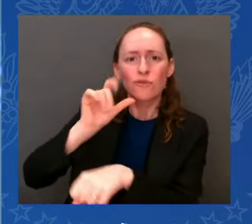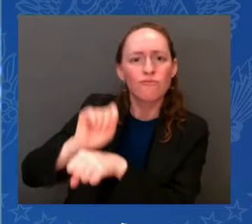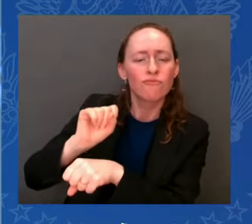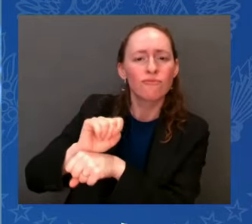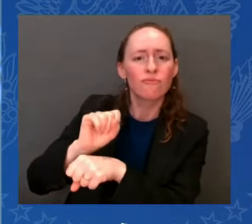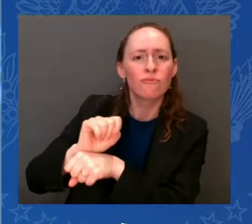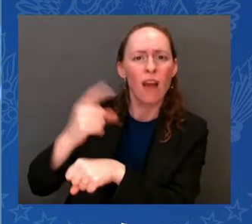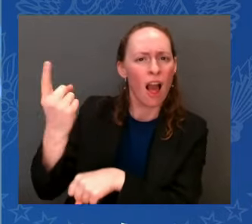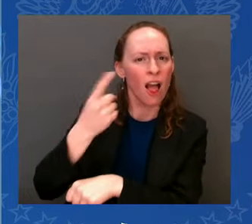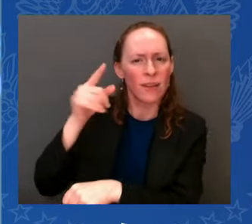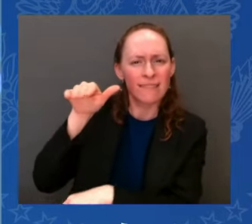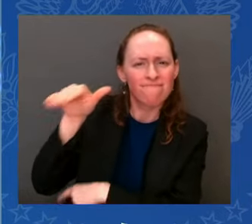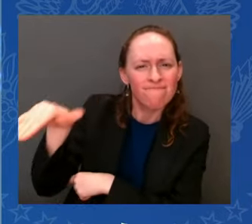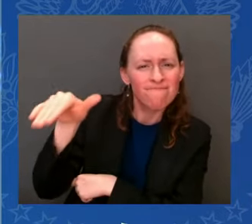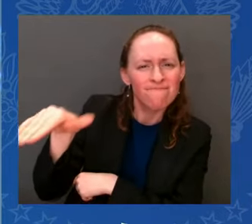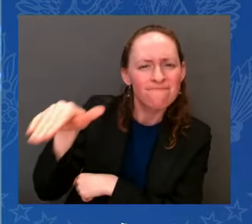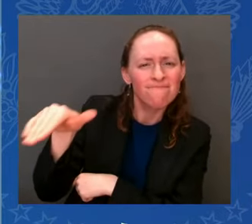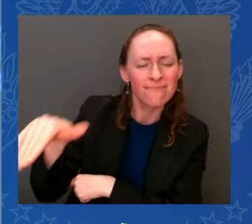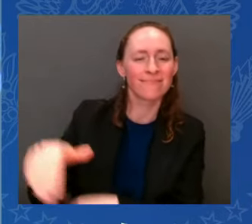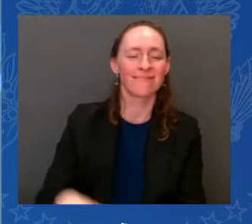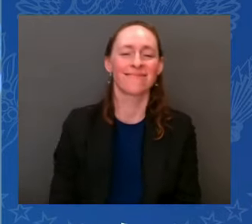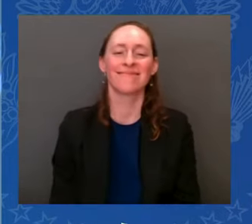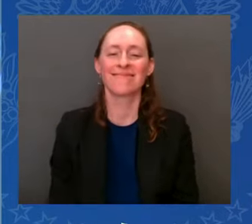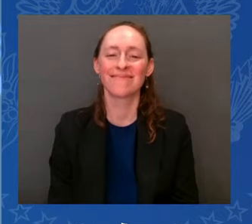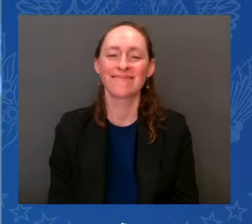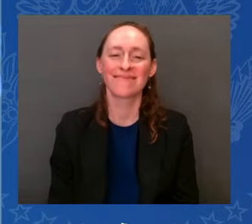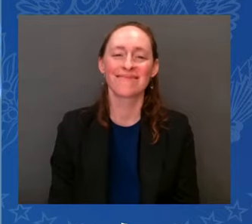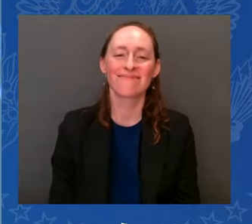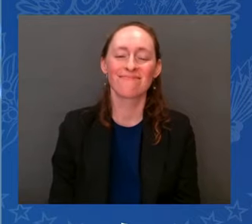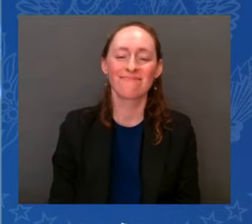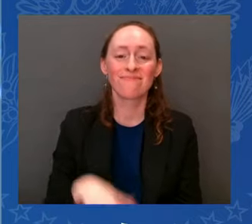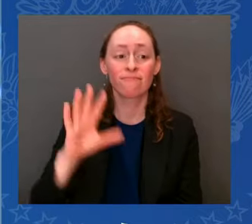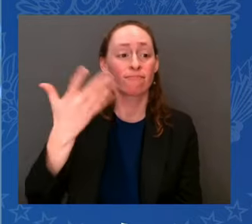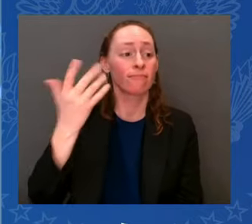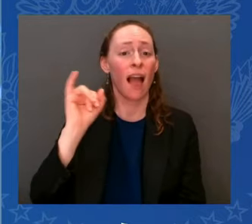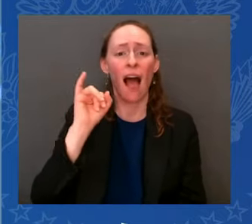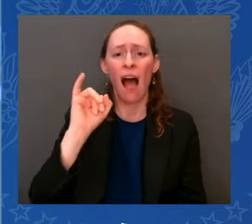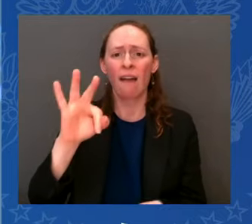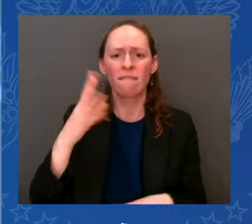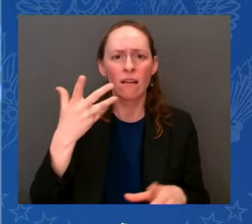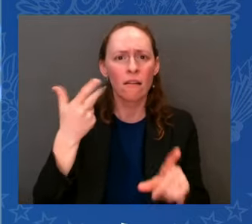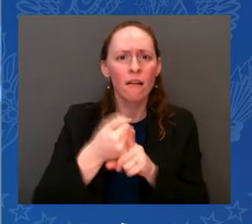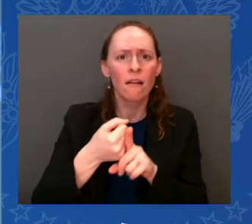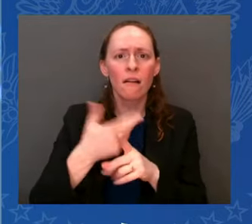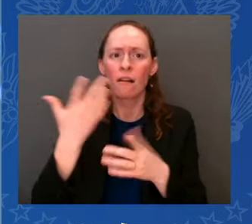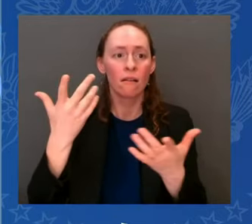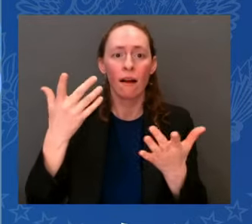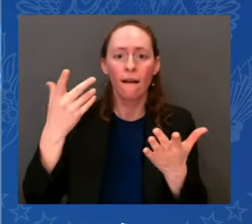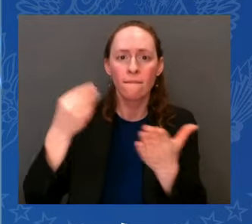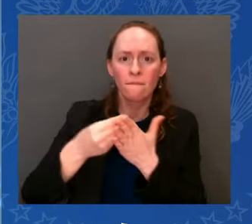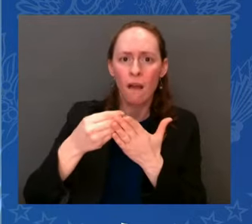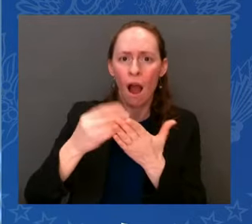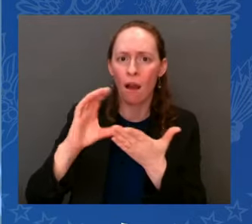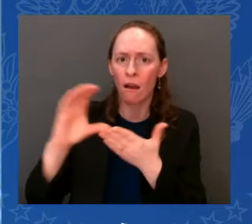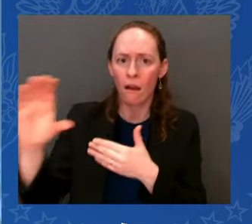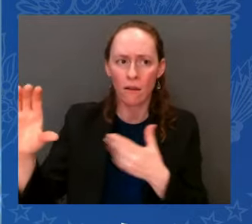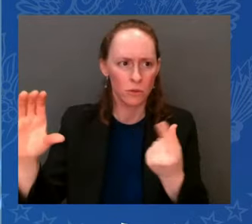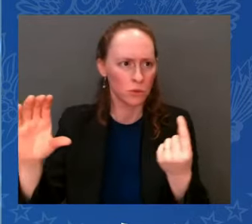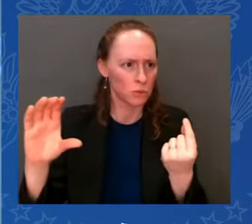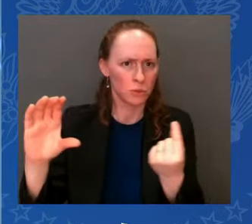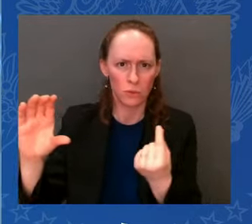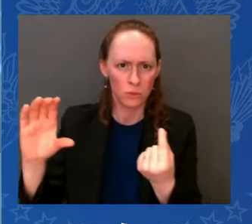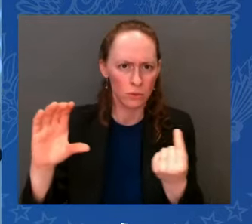these other programs, you find that you know, it's just hard. And one of the things that I found out early on